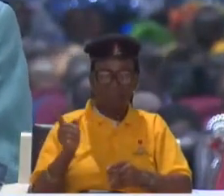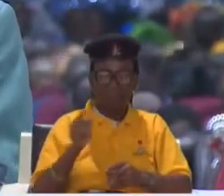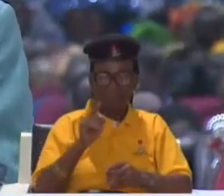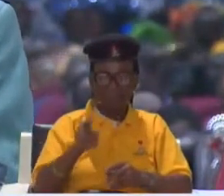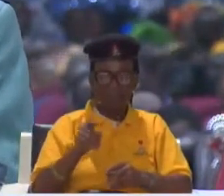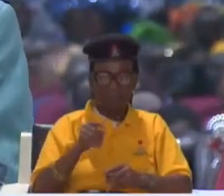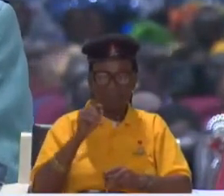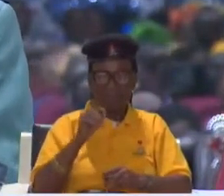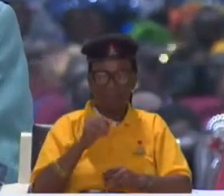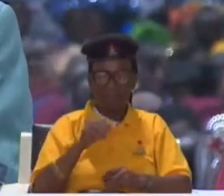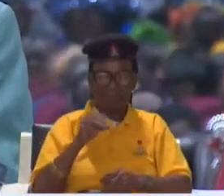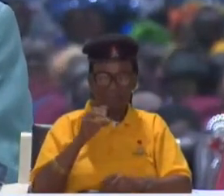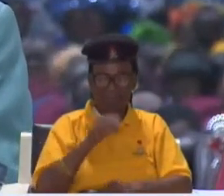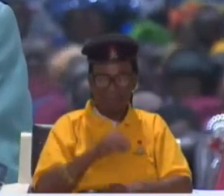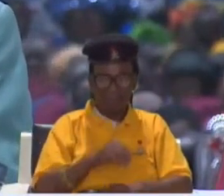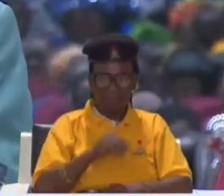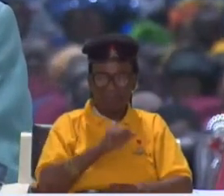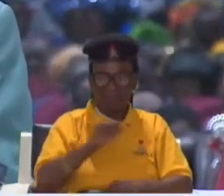breakthrough.